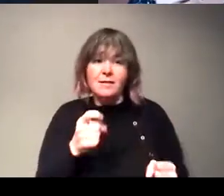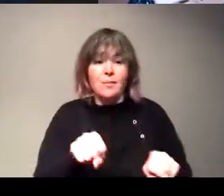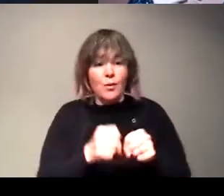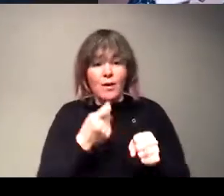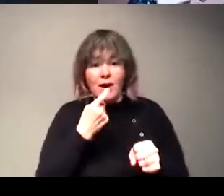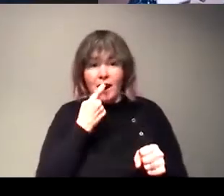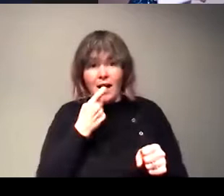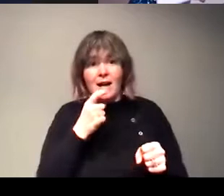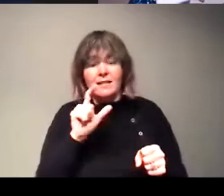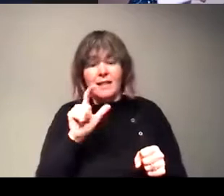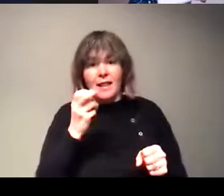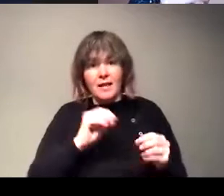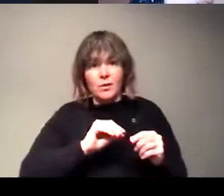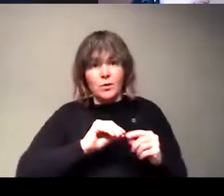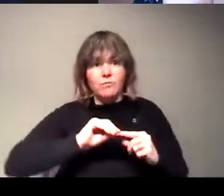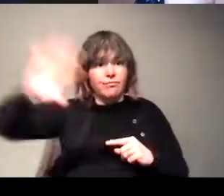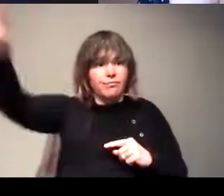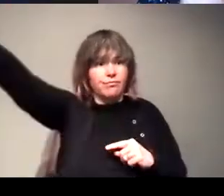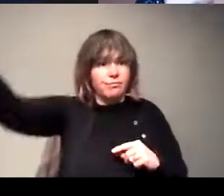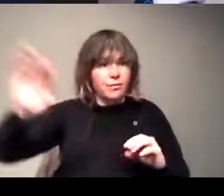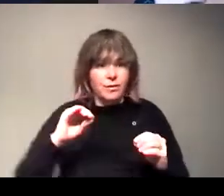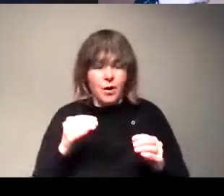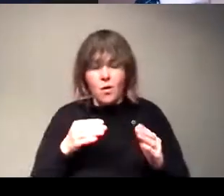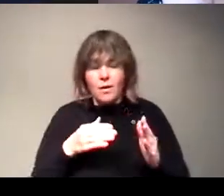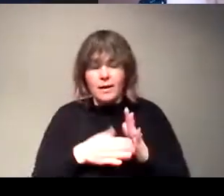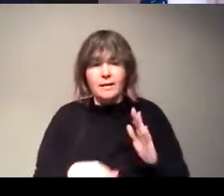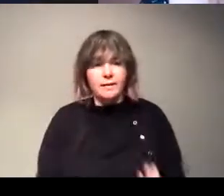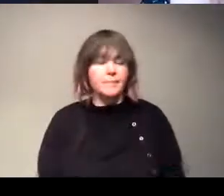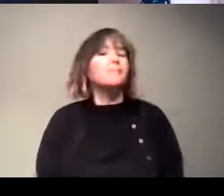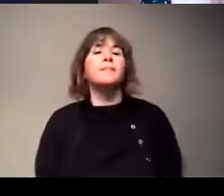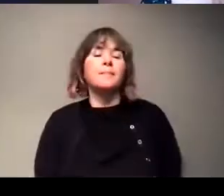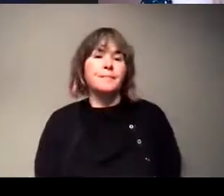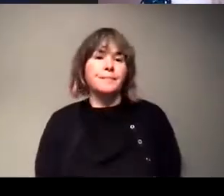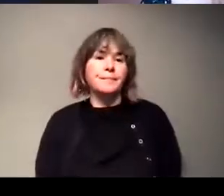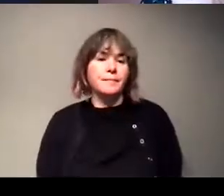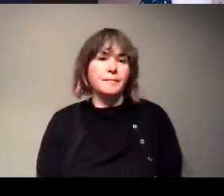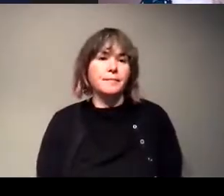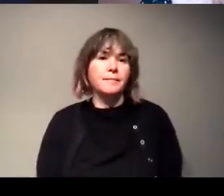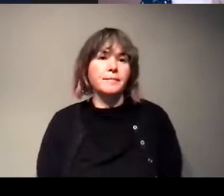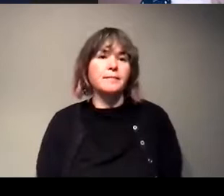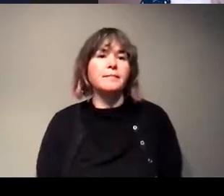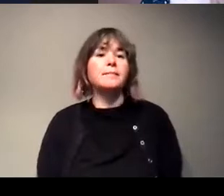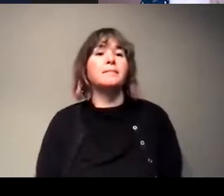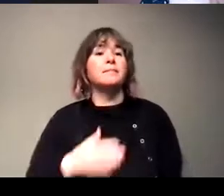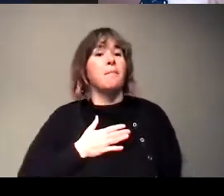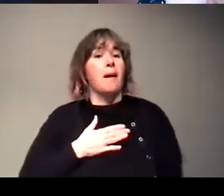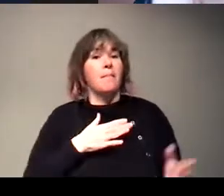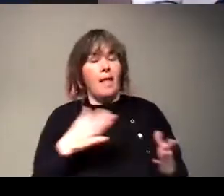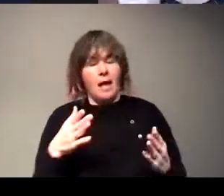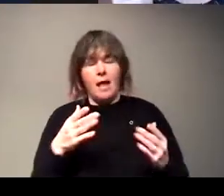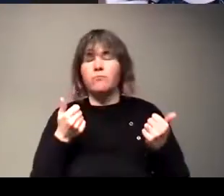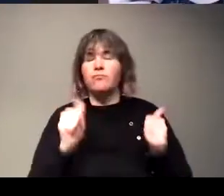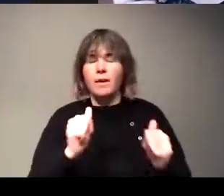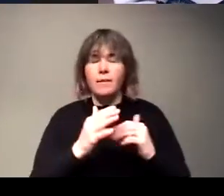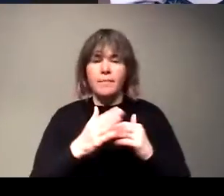glass in the middle, then you don't have an endpoint, and then it just is a laser into space. So my plan, I've been trying to build a lightsaber